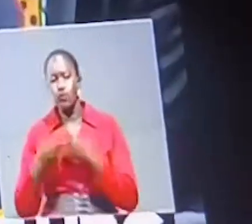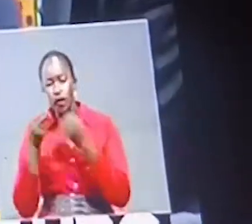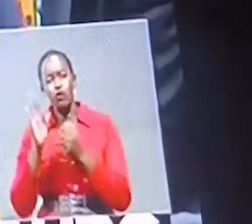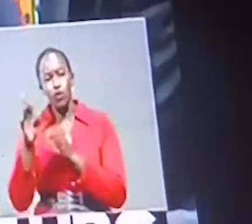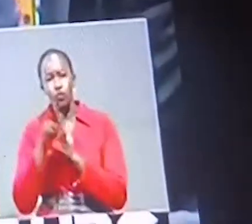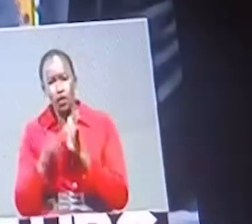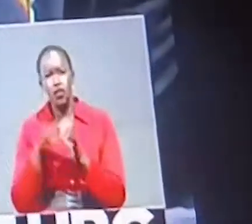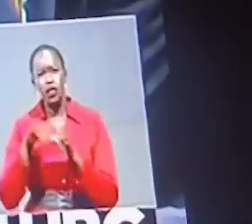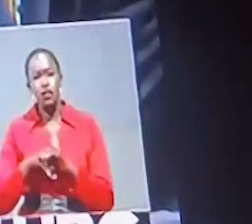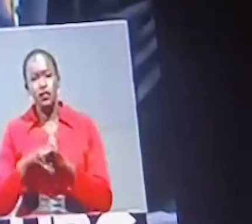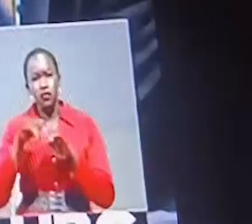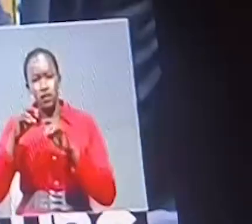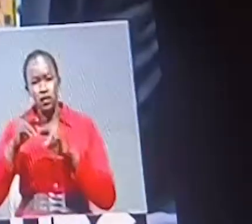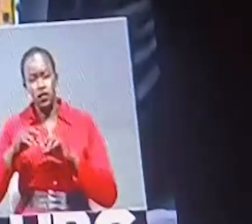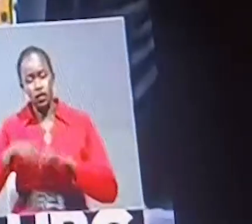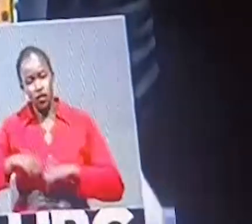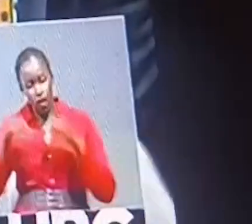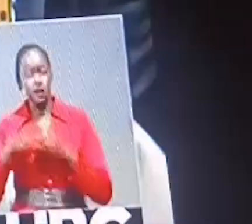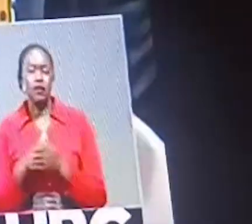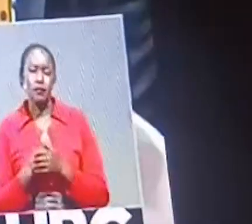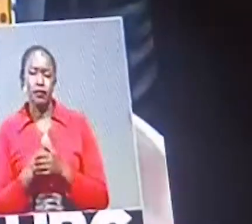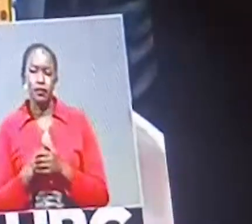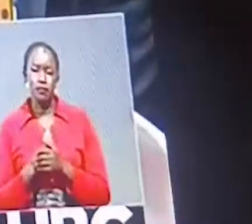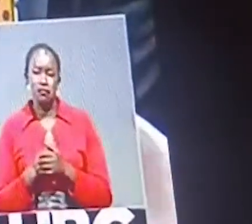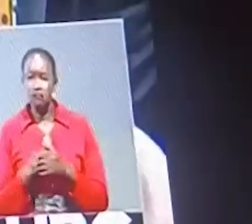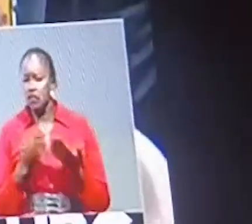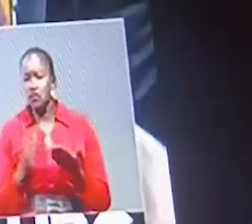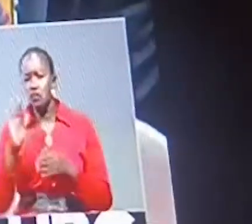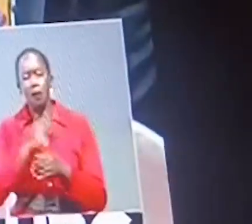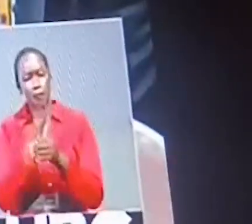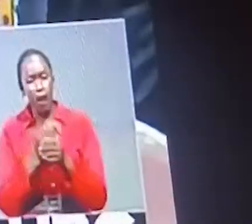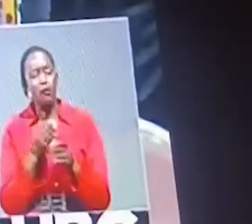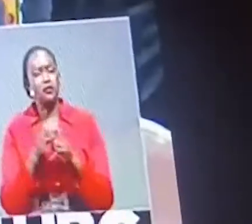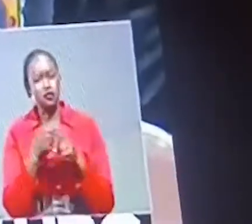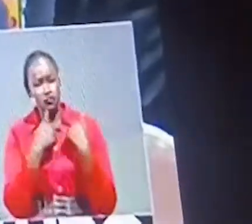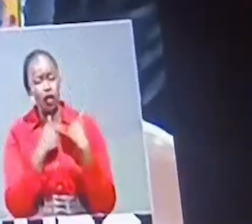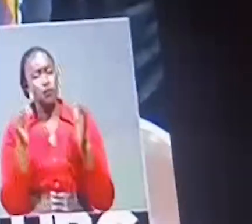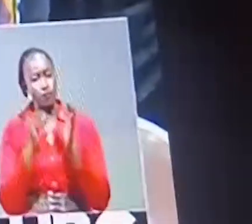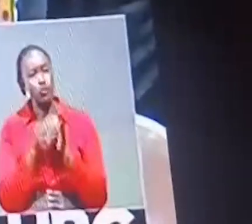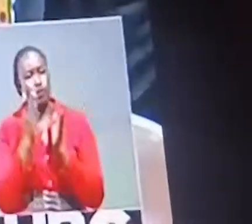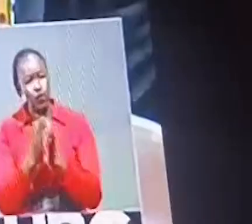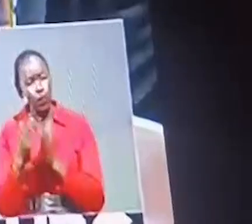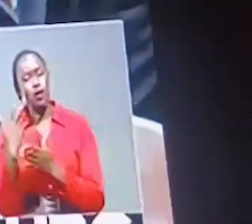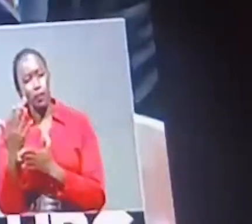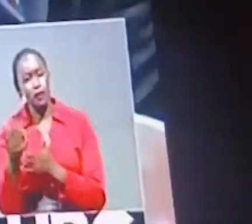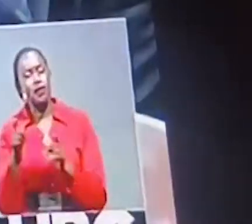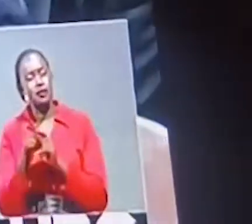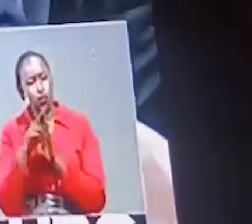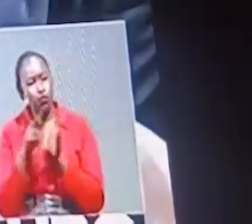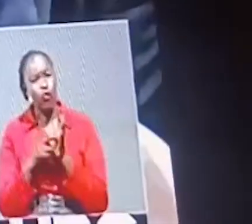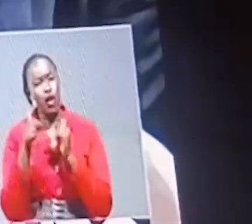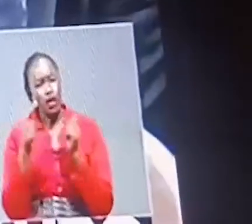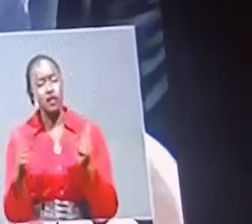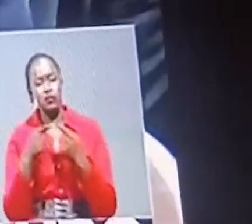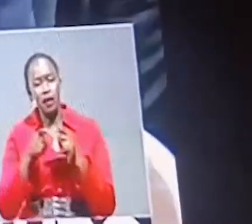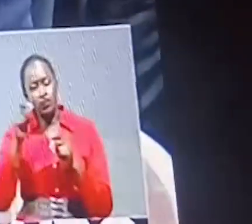check. Your power and mandate. Thank you. Put it on the order paper and rule even against us, but you